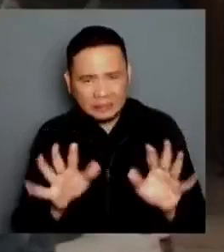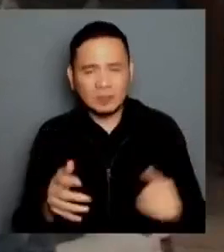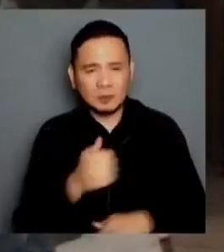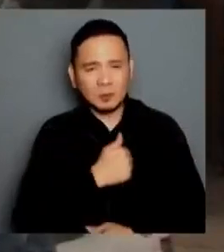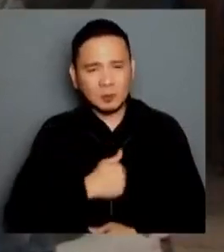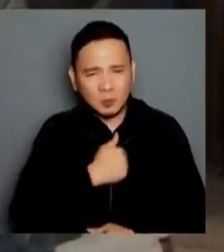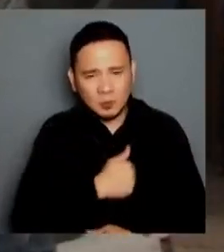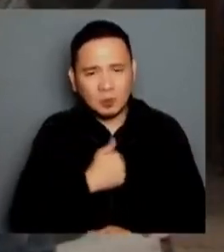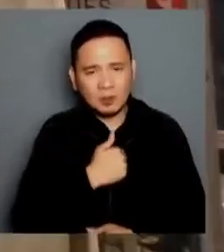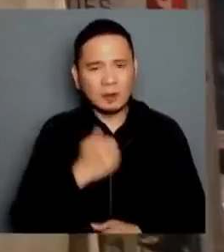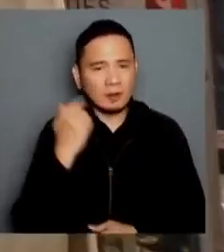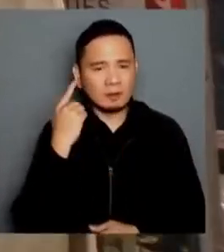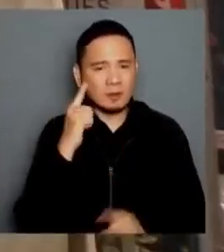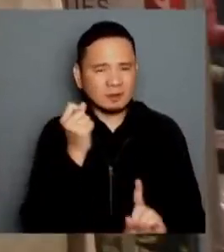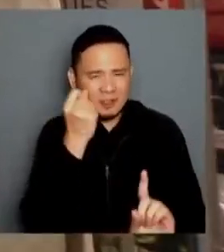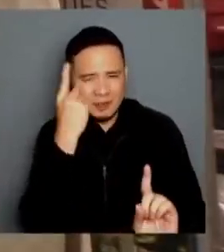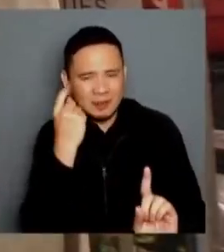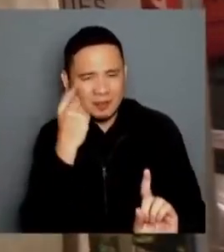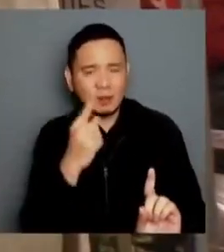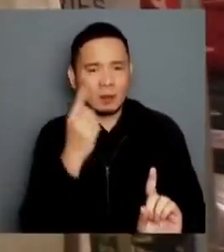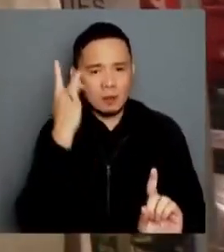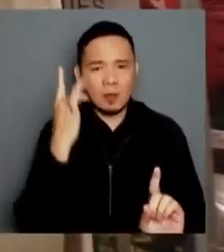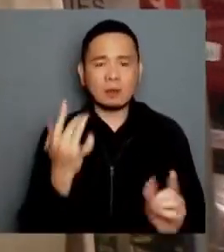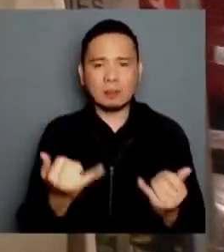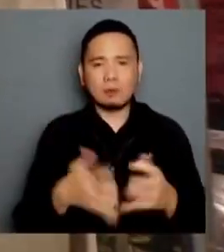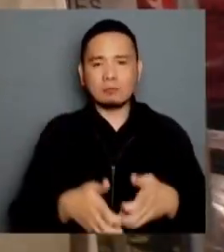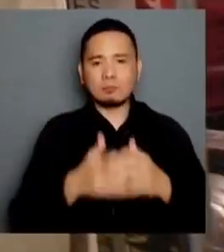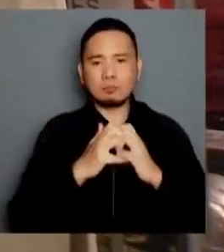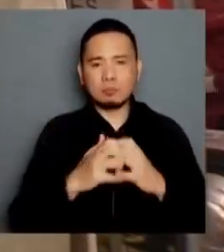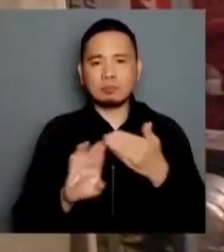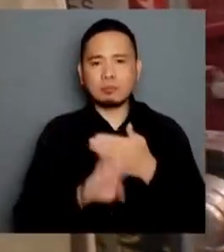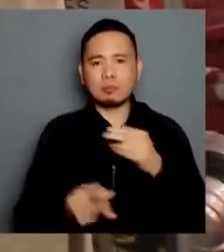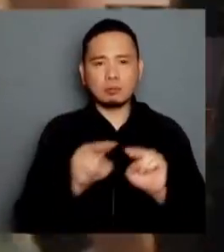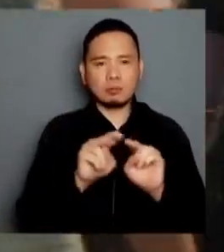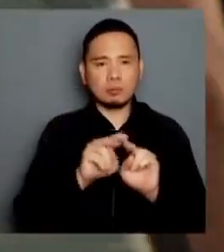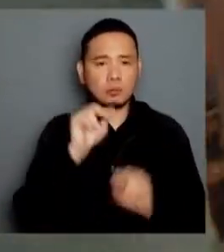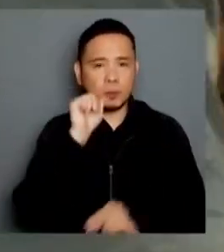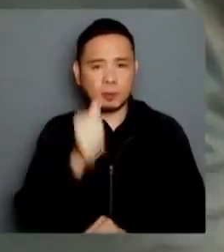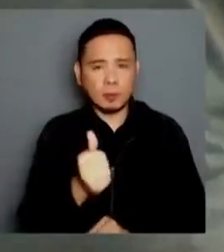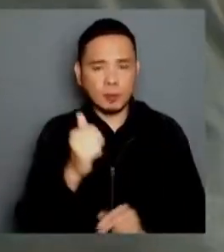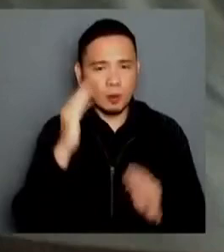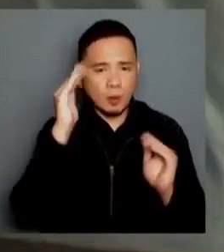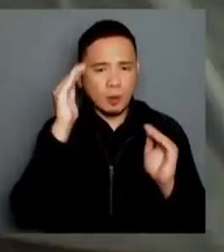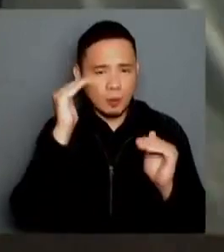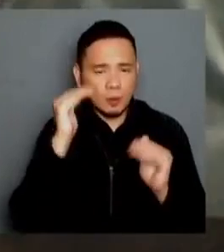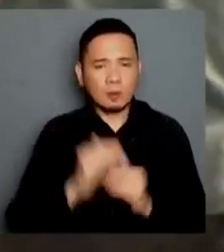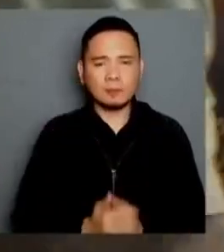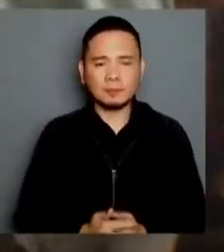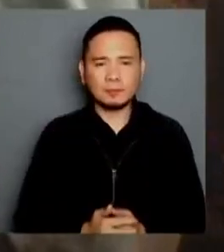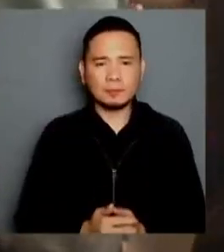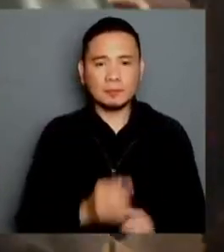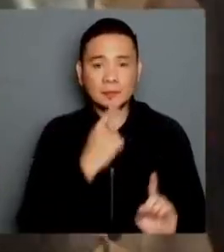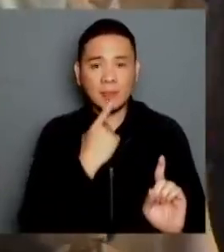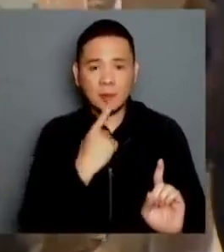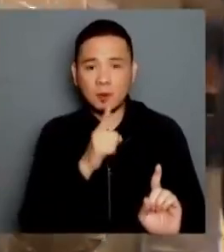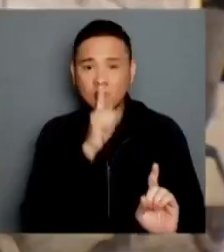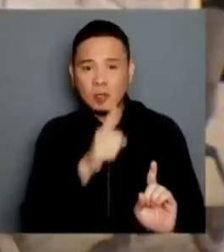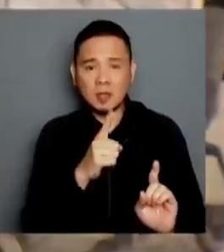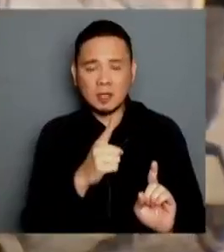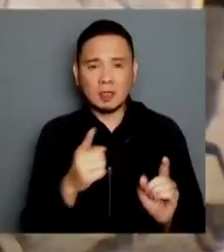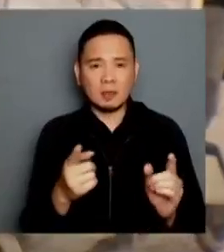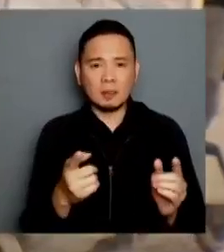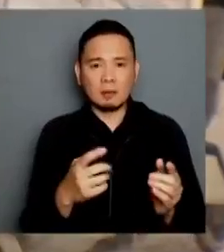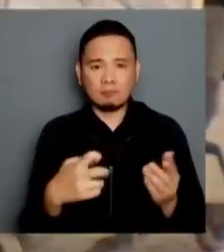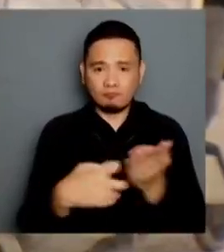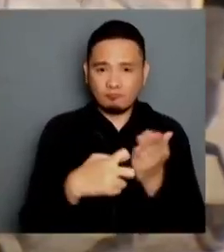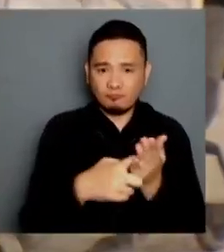as it tries to get its operations back to normal as soon as tomorrow. It explains it cannot easily rebook passengers affected